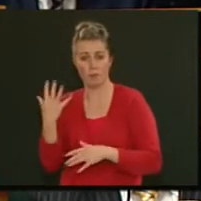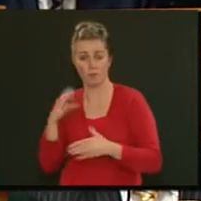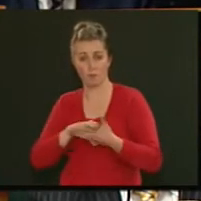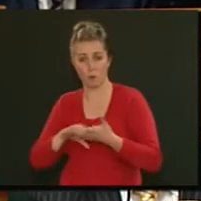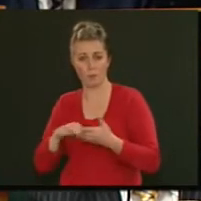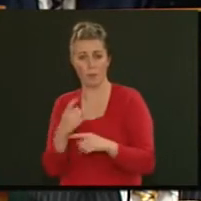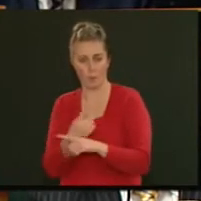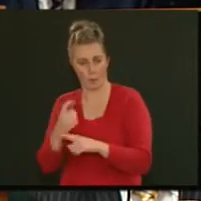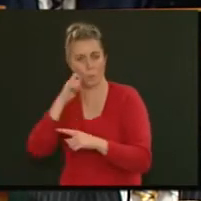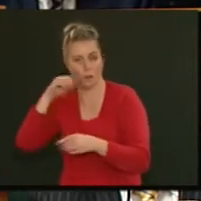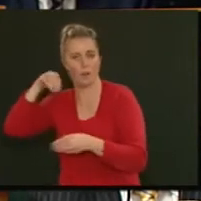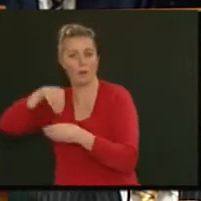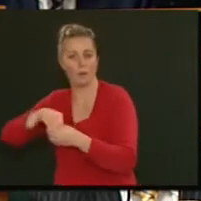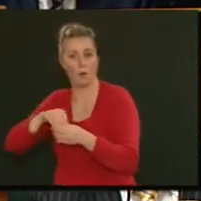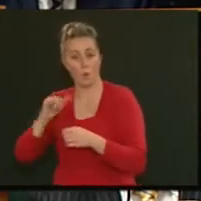week, or